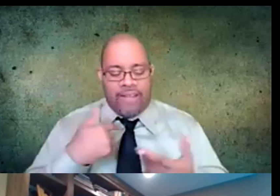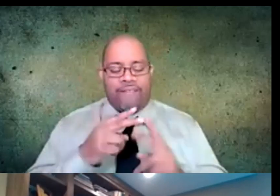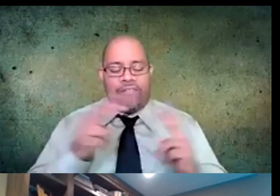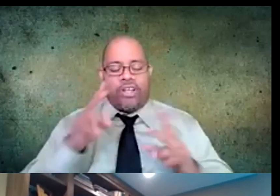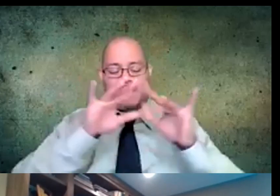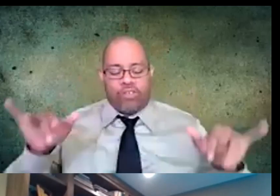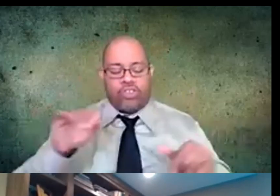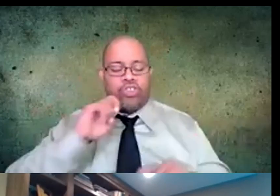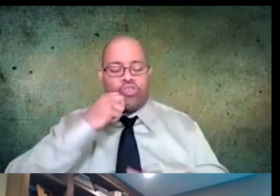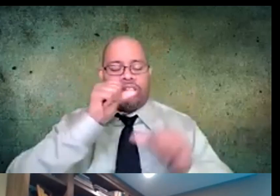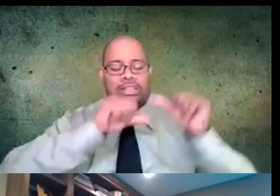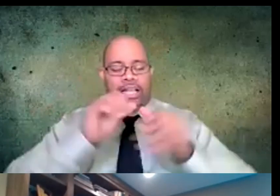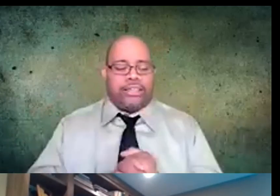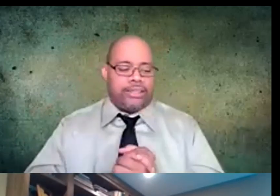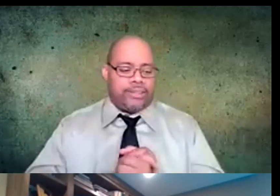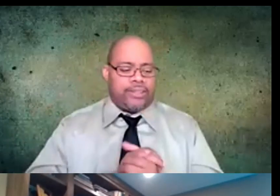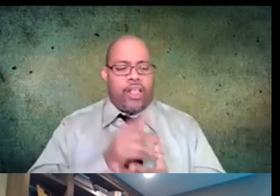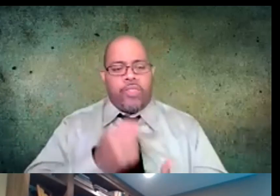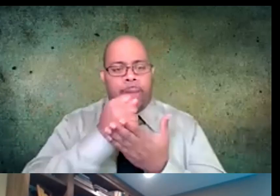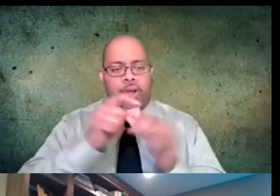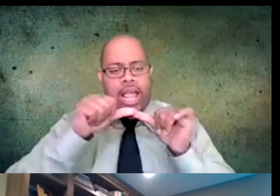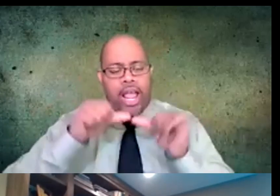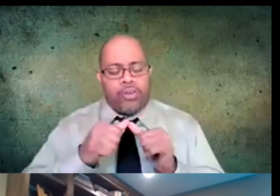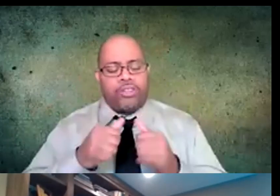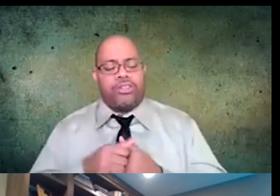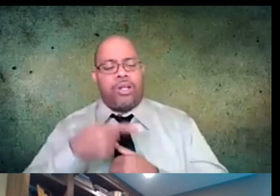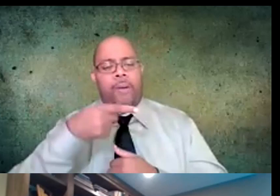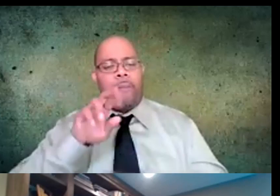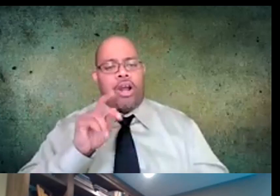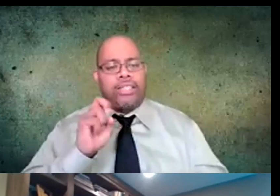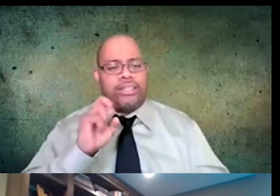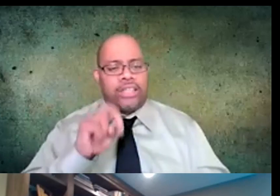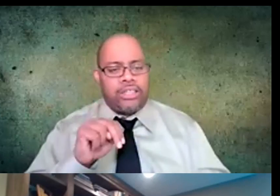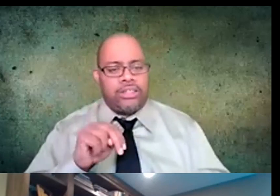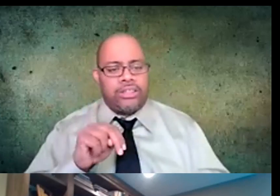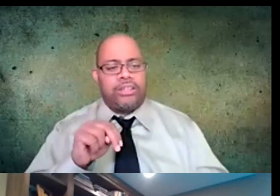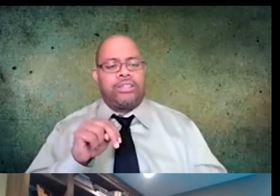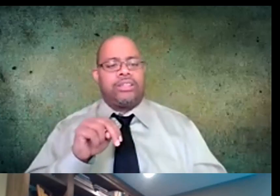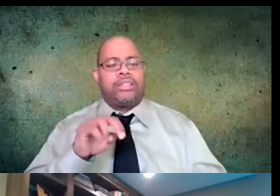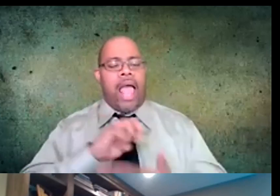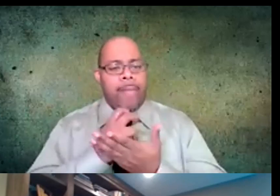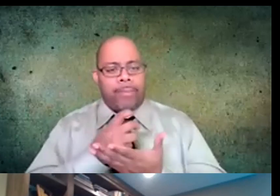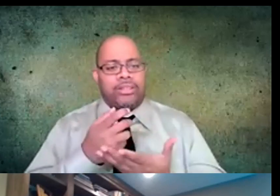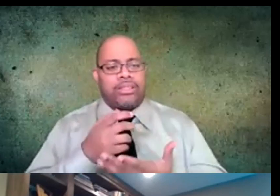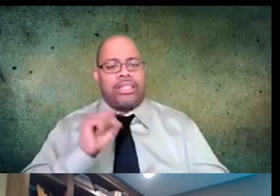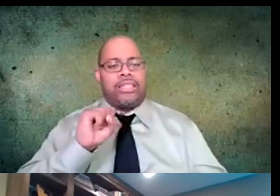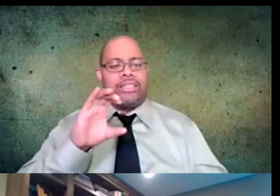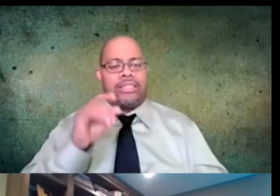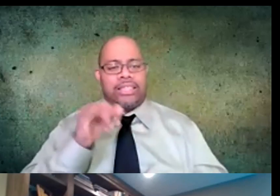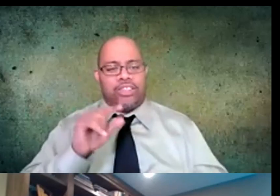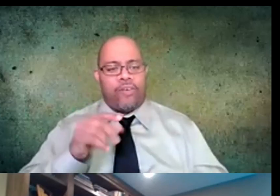diverse neuroscience therapeutic areas. So Parkinson's, I mentioned Parkinson's, epilepsy, schizophrenia. And especially if you think